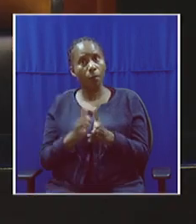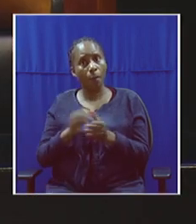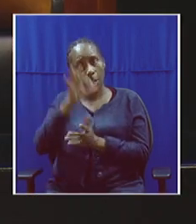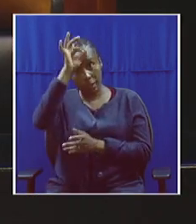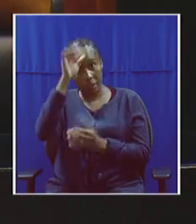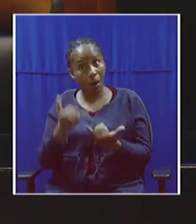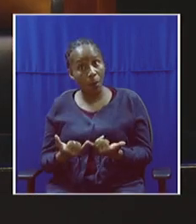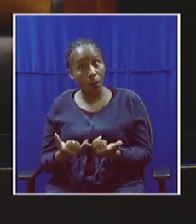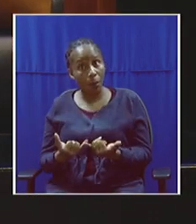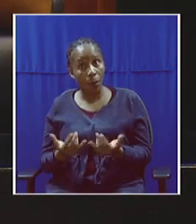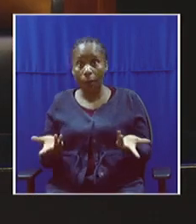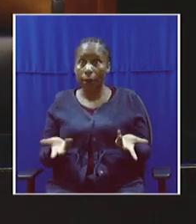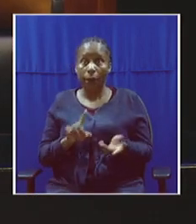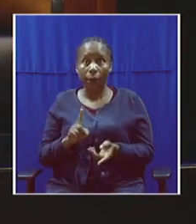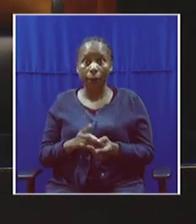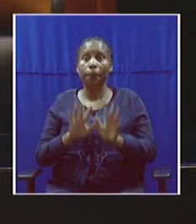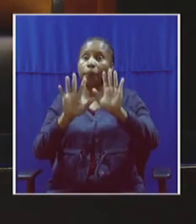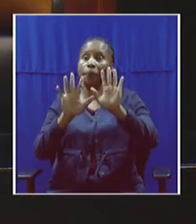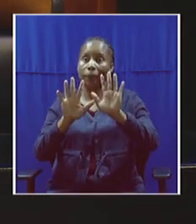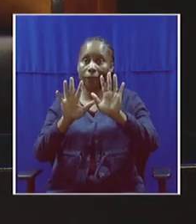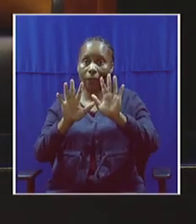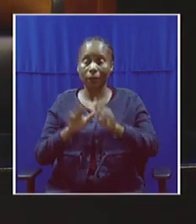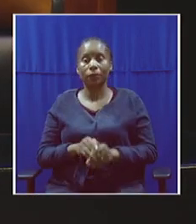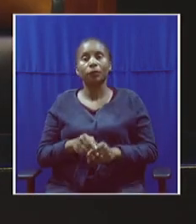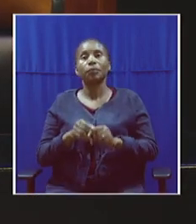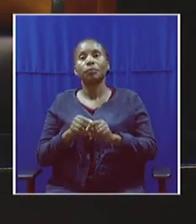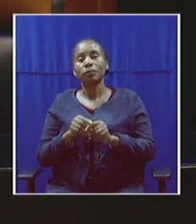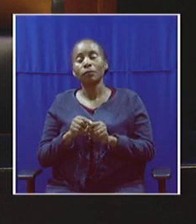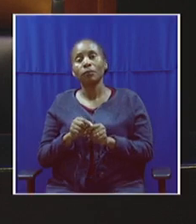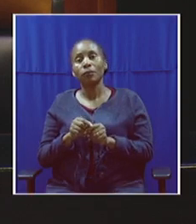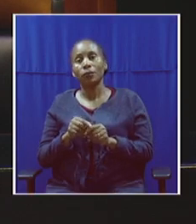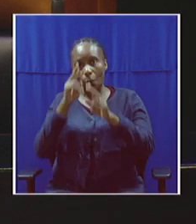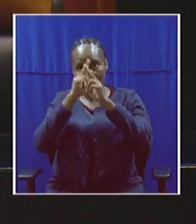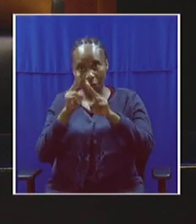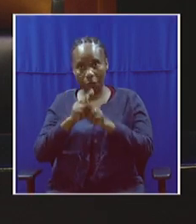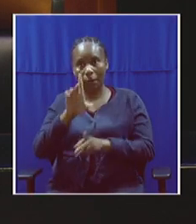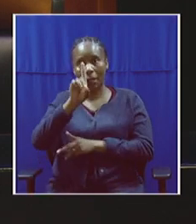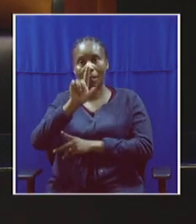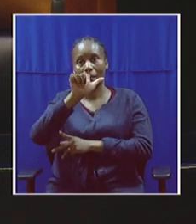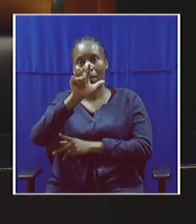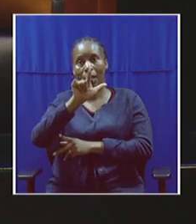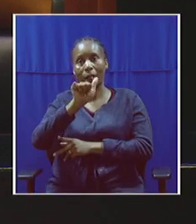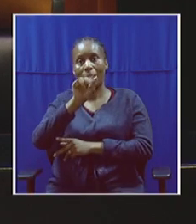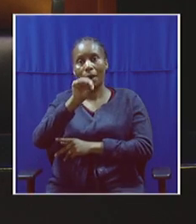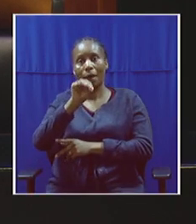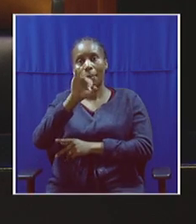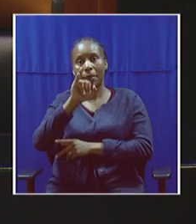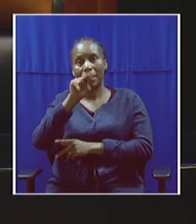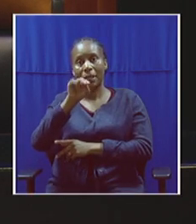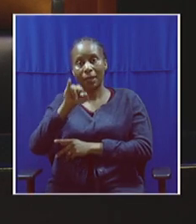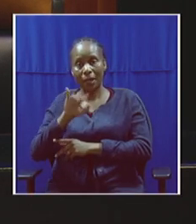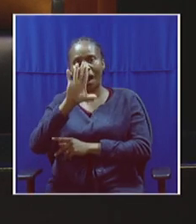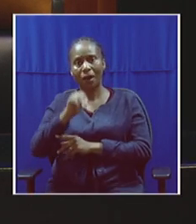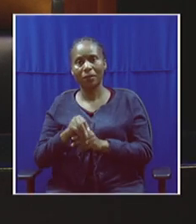done with your questions honorable lamini ask the Minister of